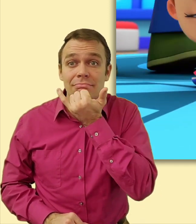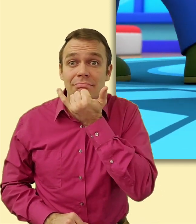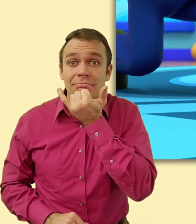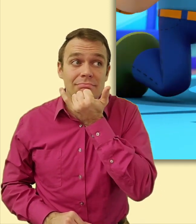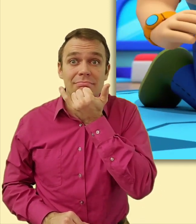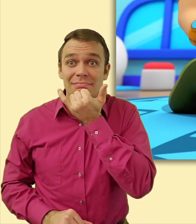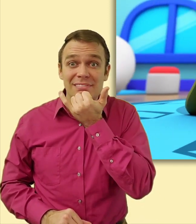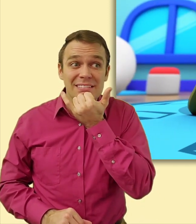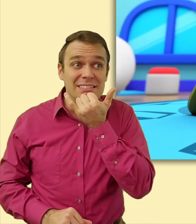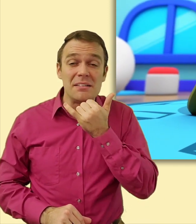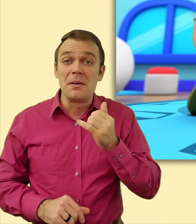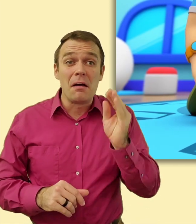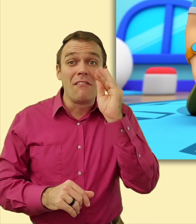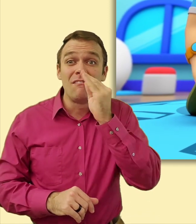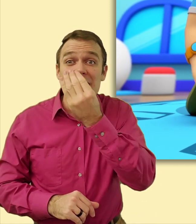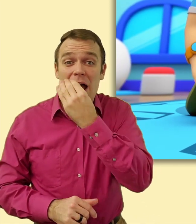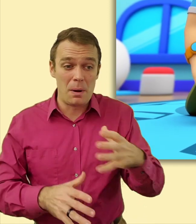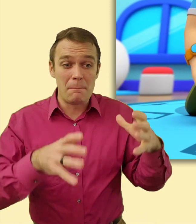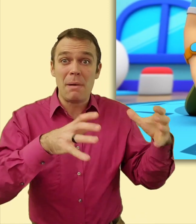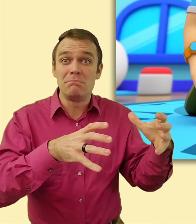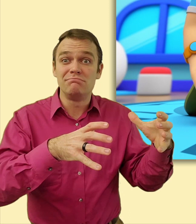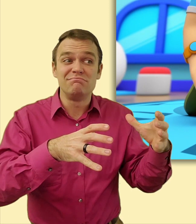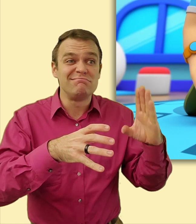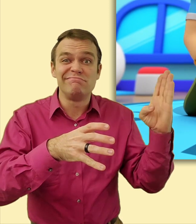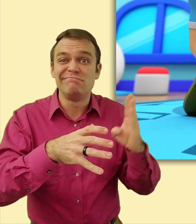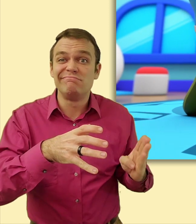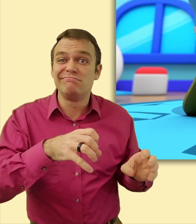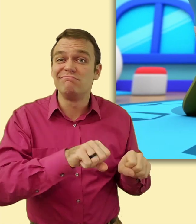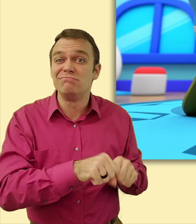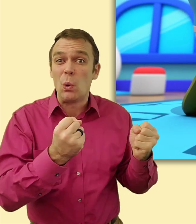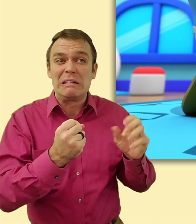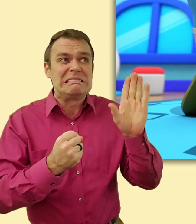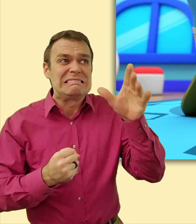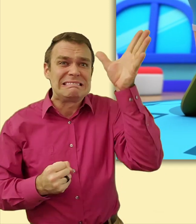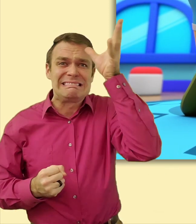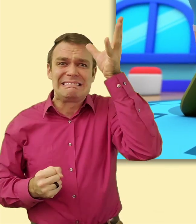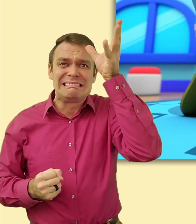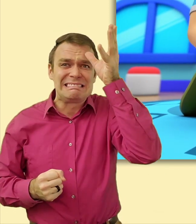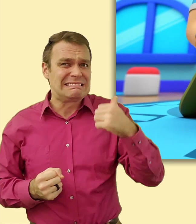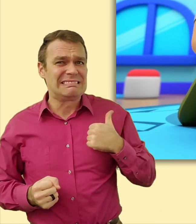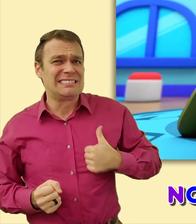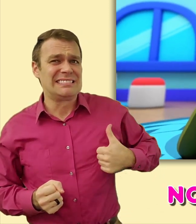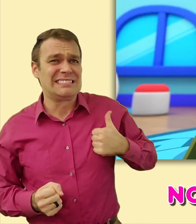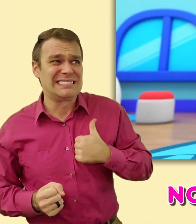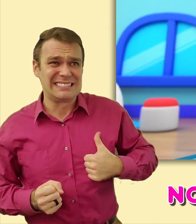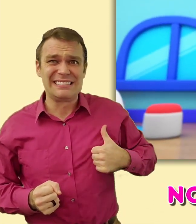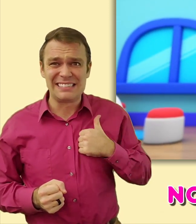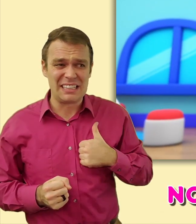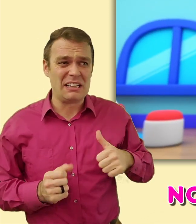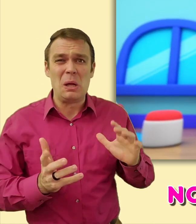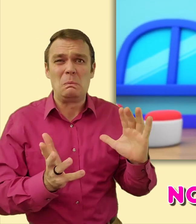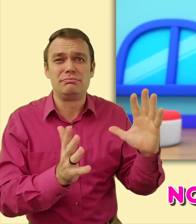Uh-oh, uh-oh, I broke the flower pot, uh-oh. Daddy, I'm so sorry now,